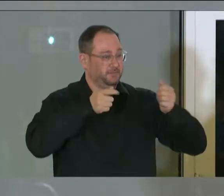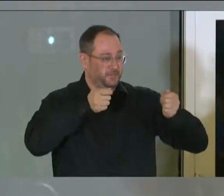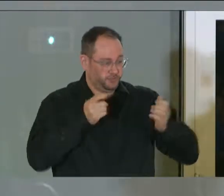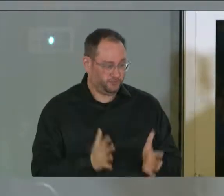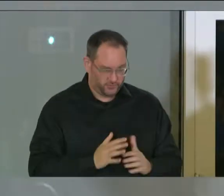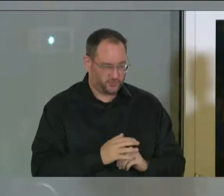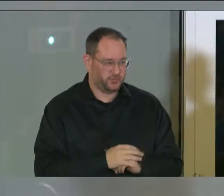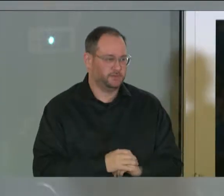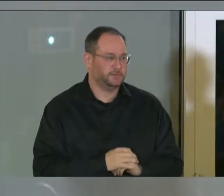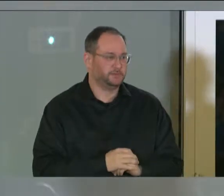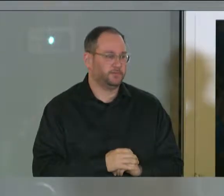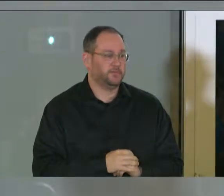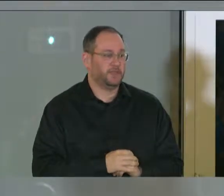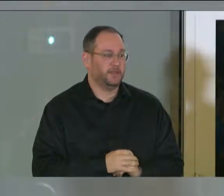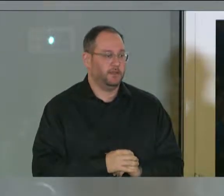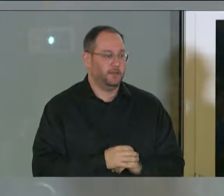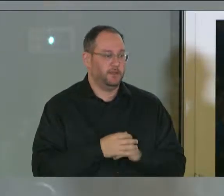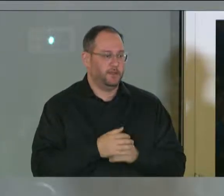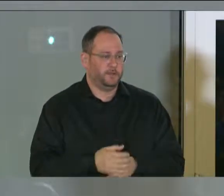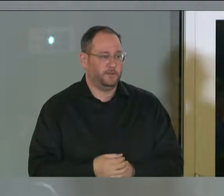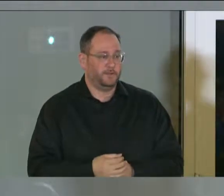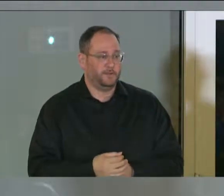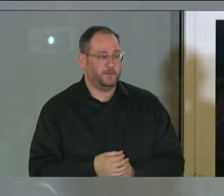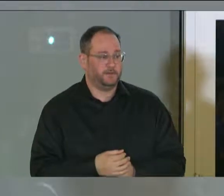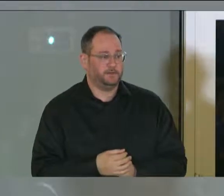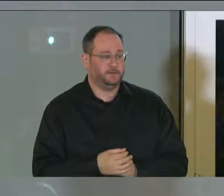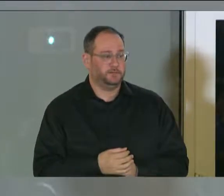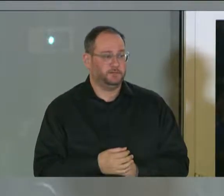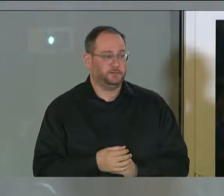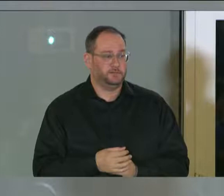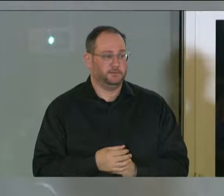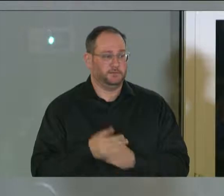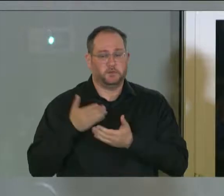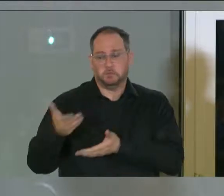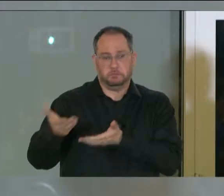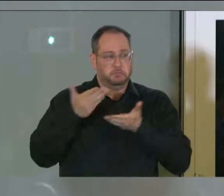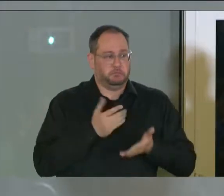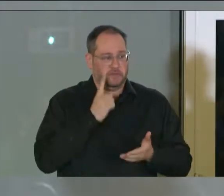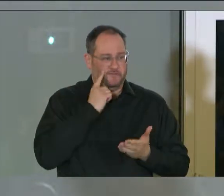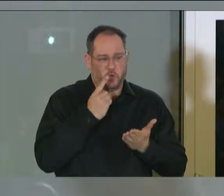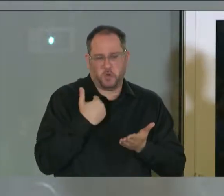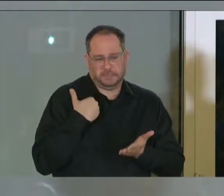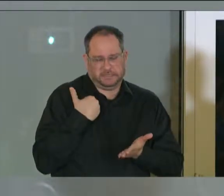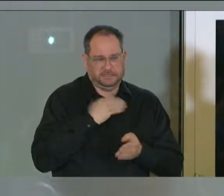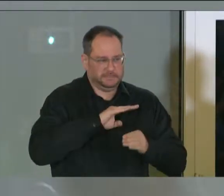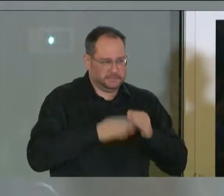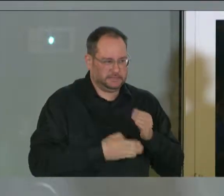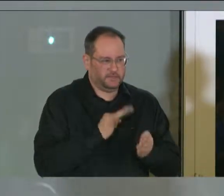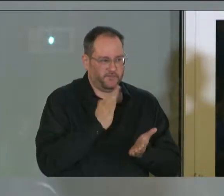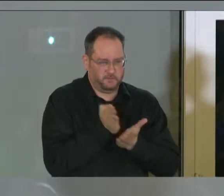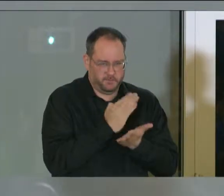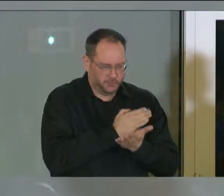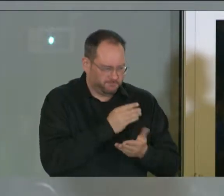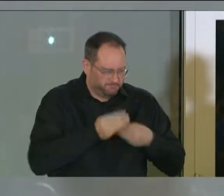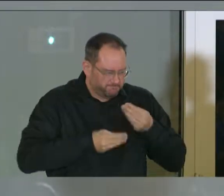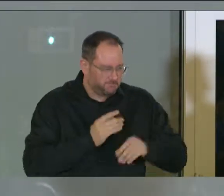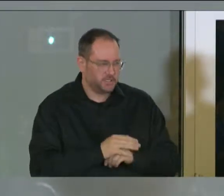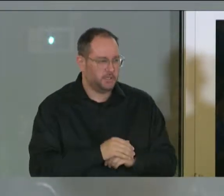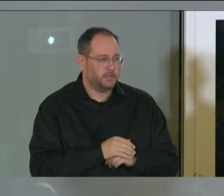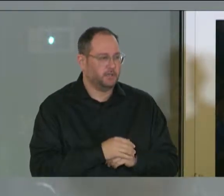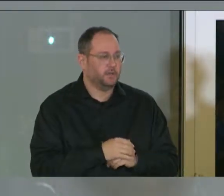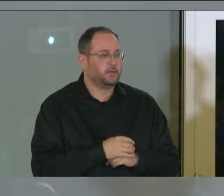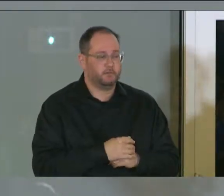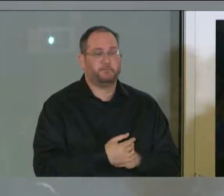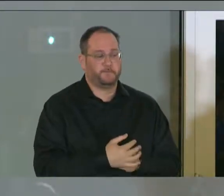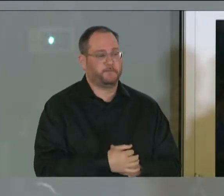me at the conclusion of our budget engagement process. And that takes a long time,